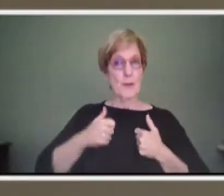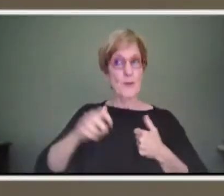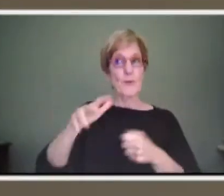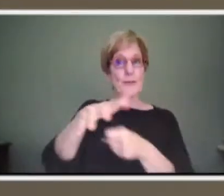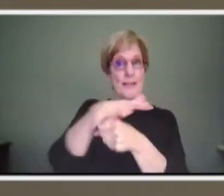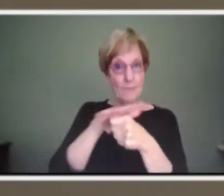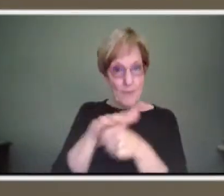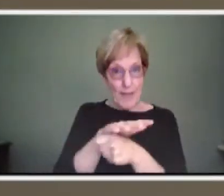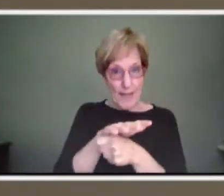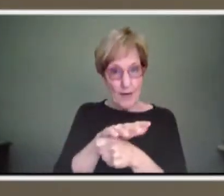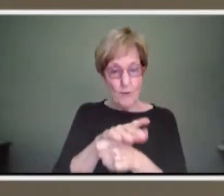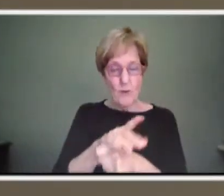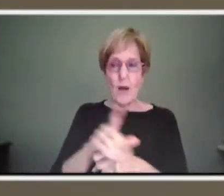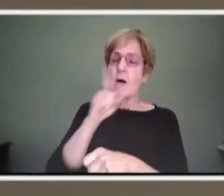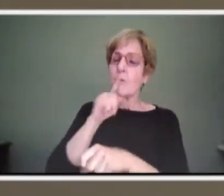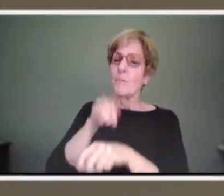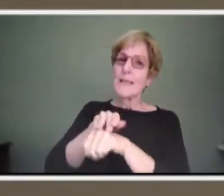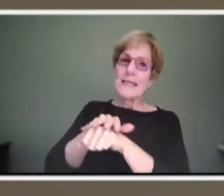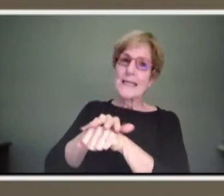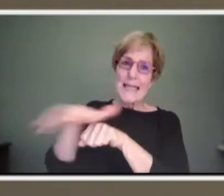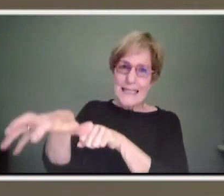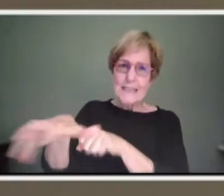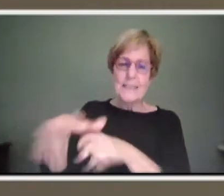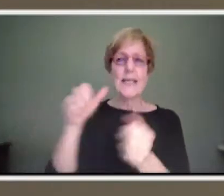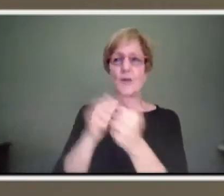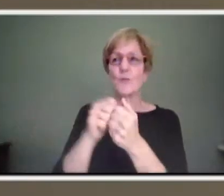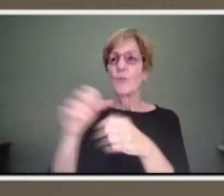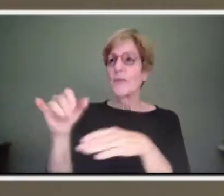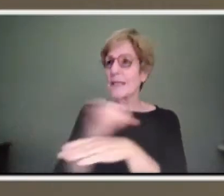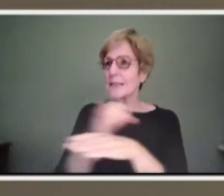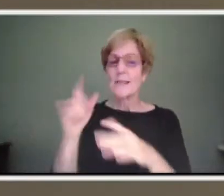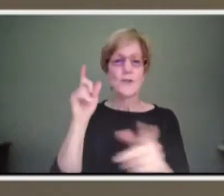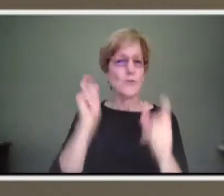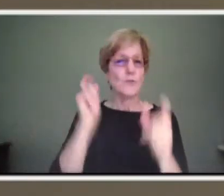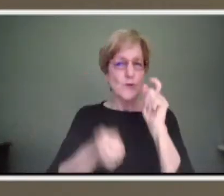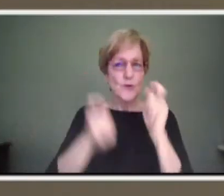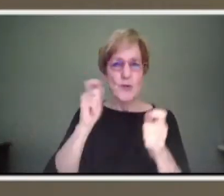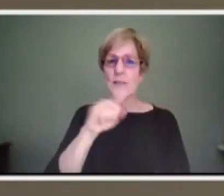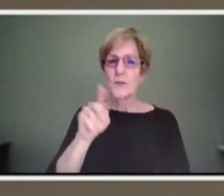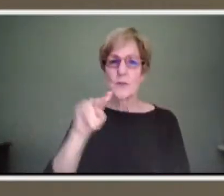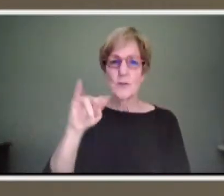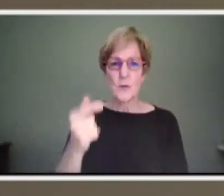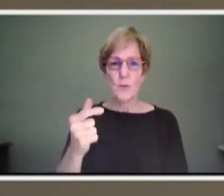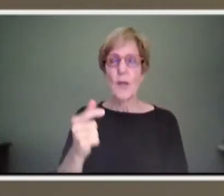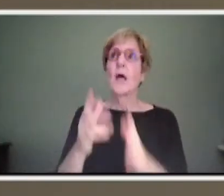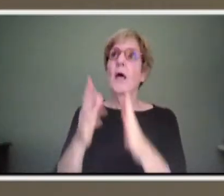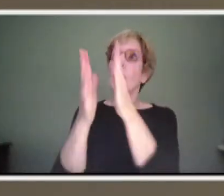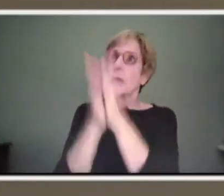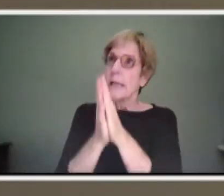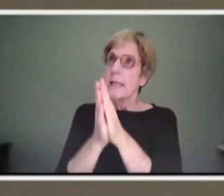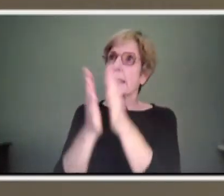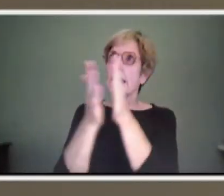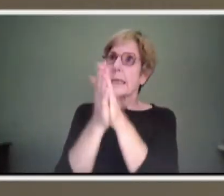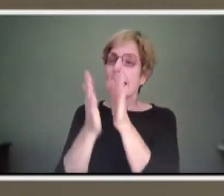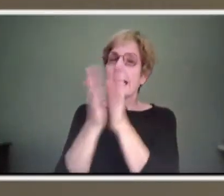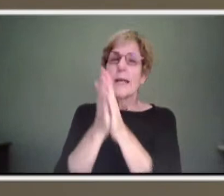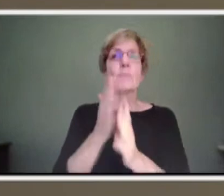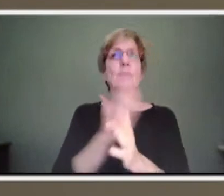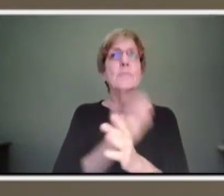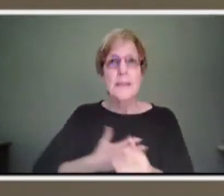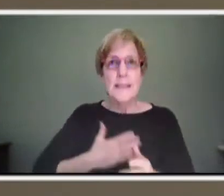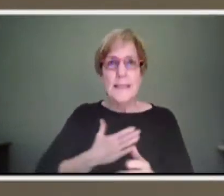are being inundated with industrial rezonings despite continued pleas to their representatives